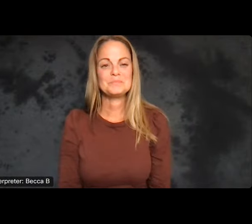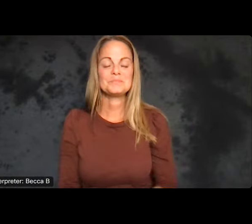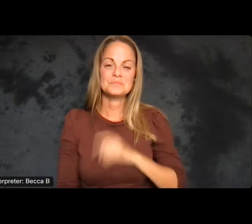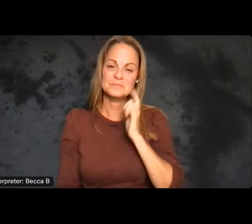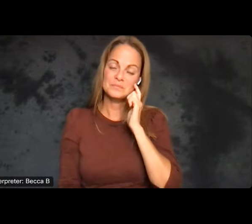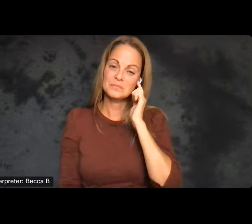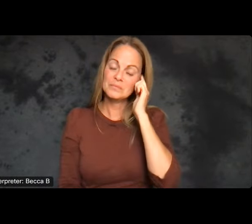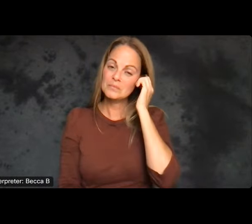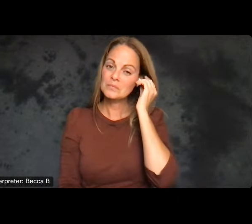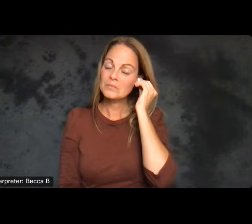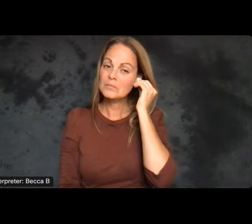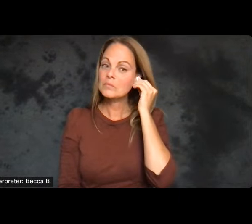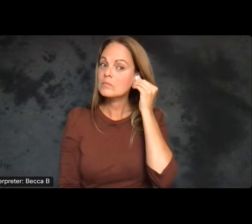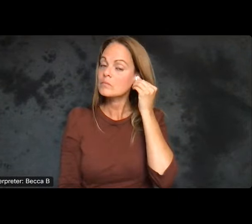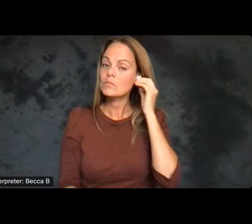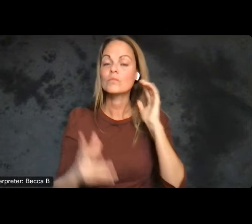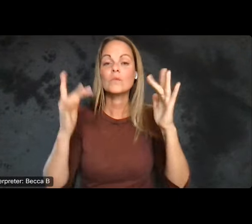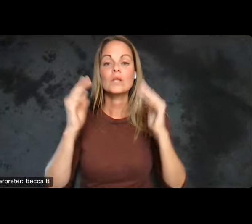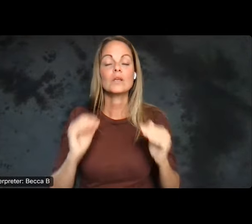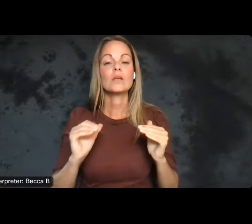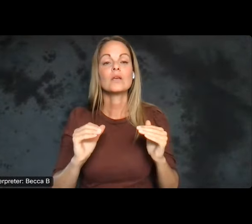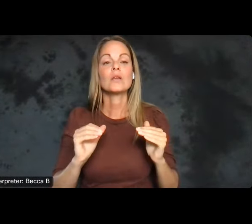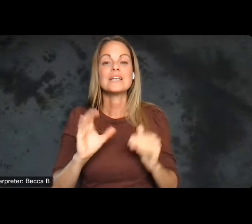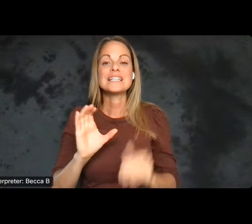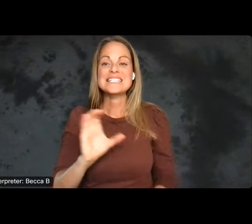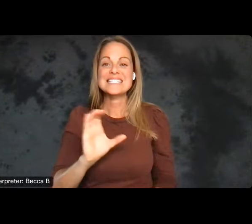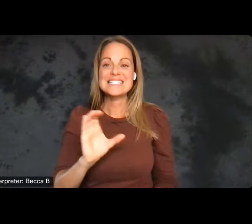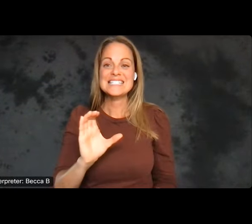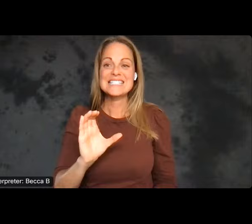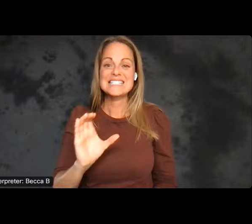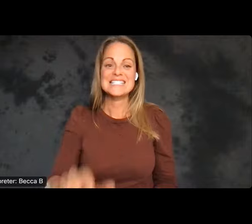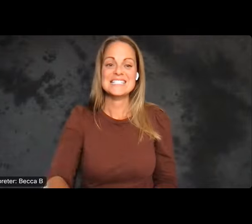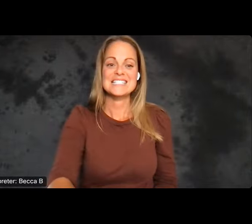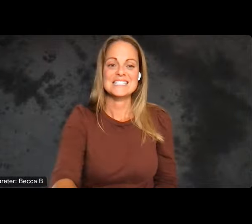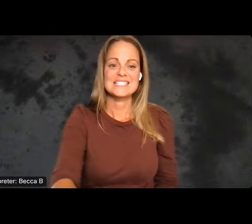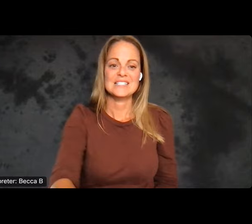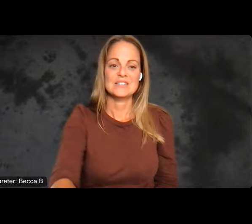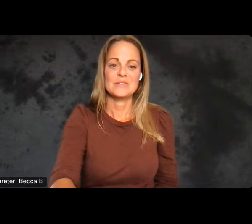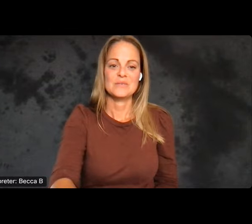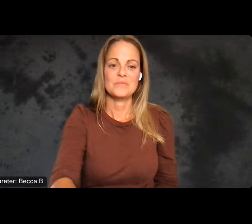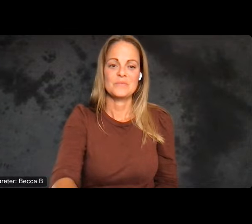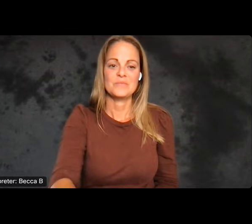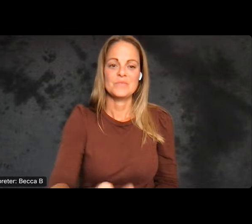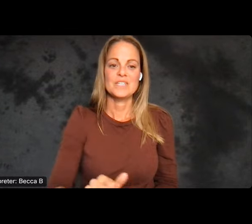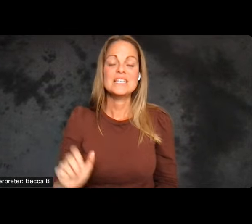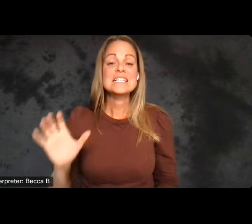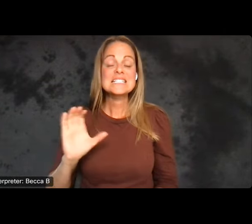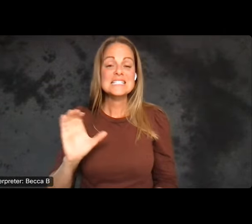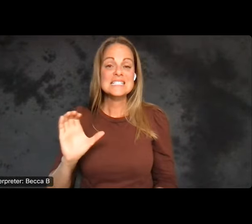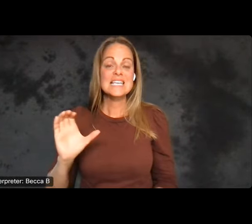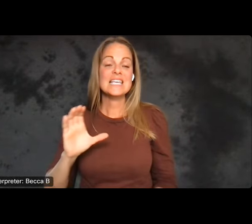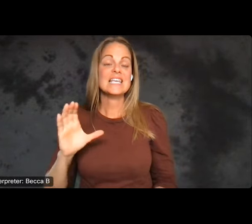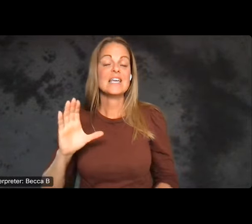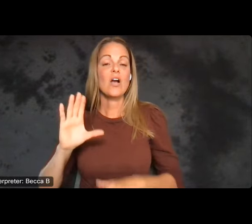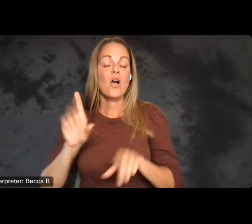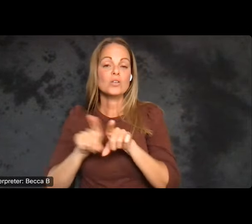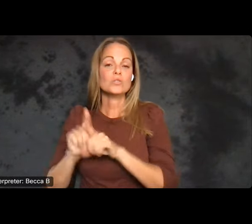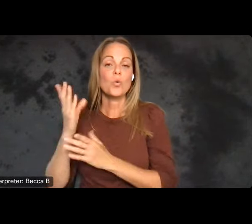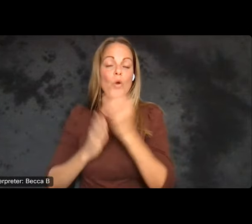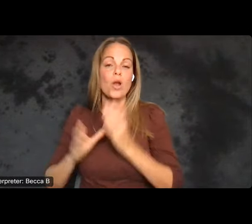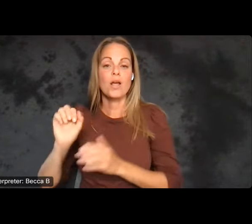Moving down to Troop C headquarters and Troop S facilities, also part of the Salina campus reconfiguration. We're